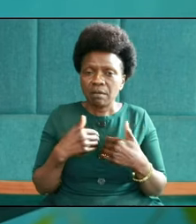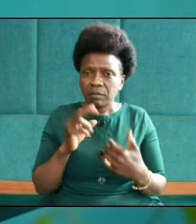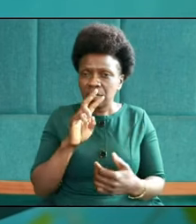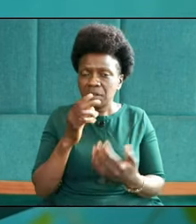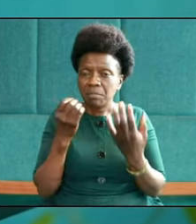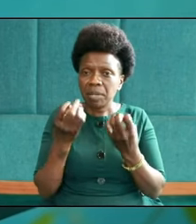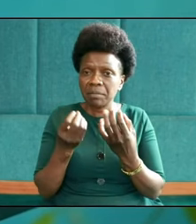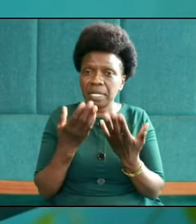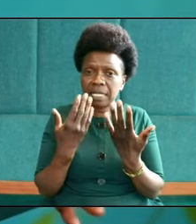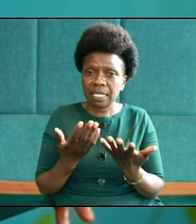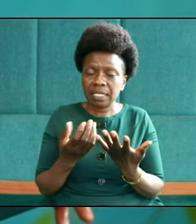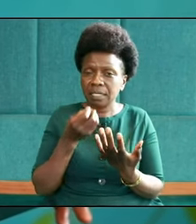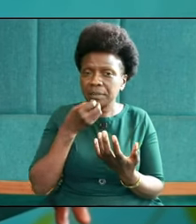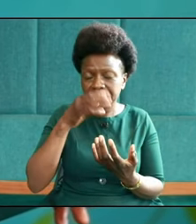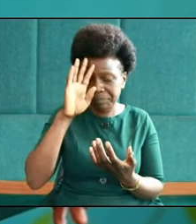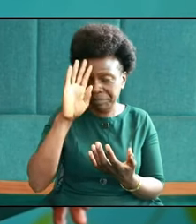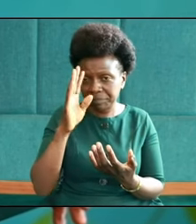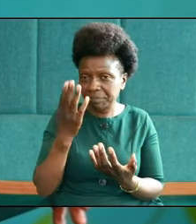many things as a disappointment.